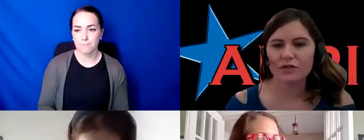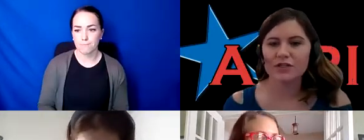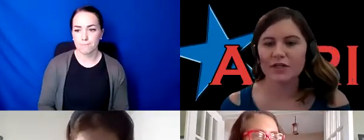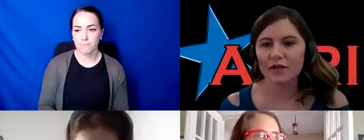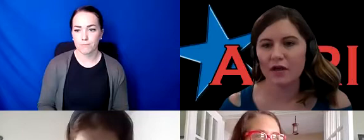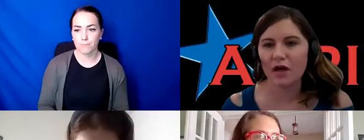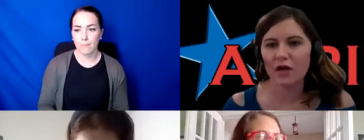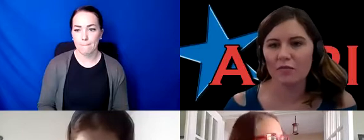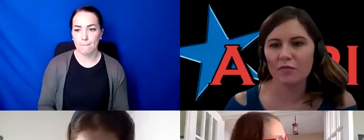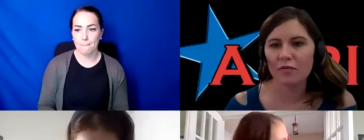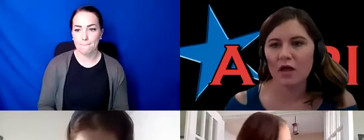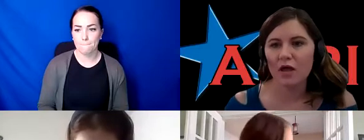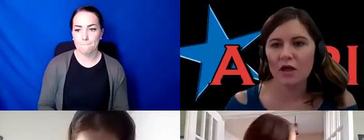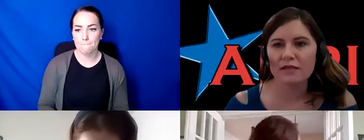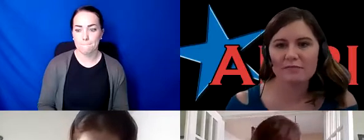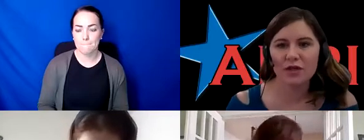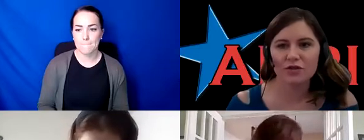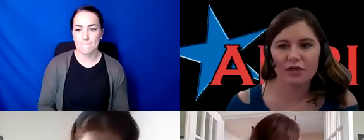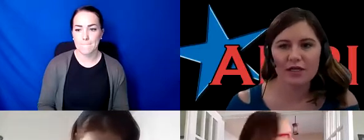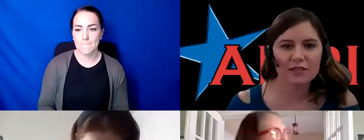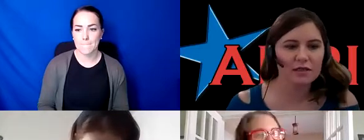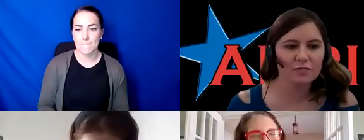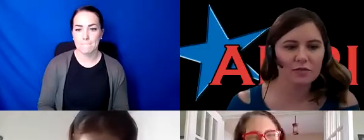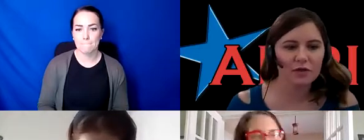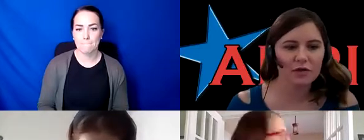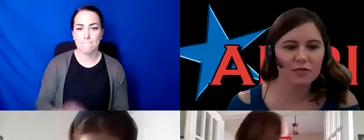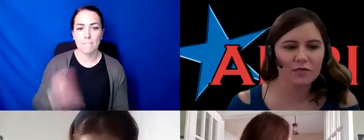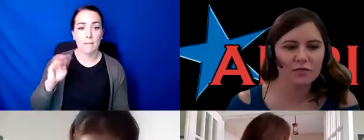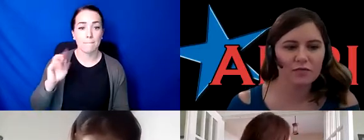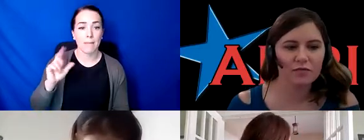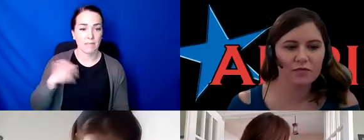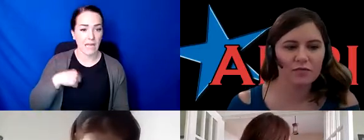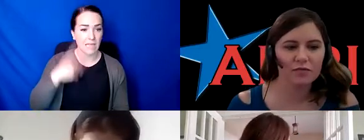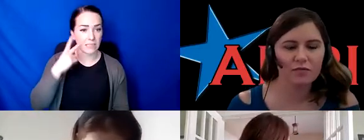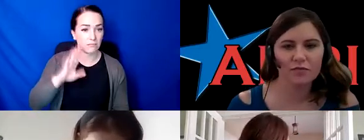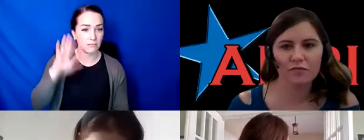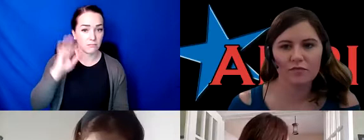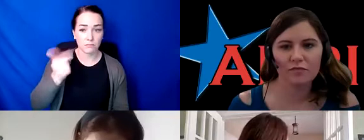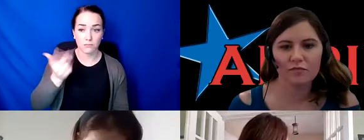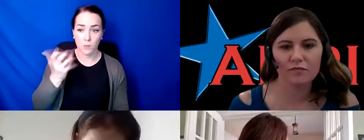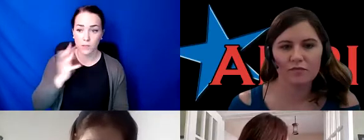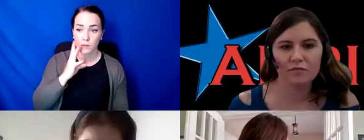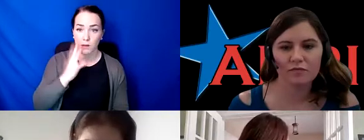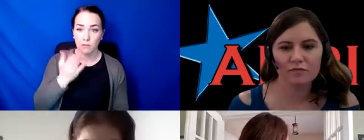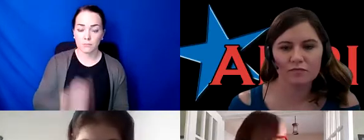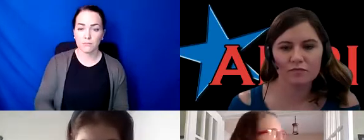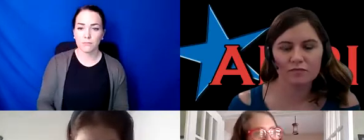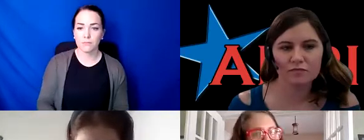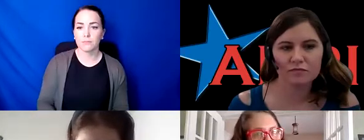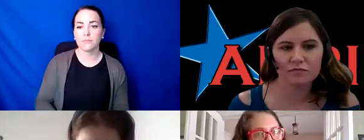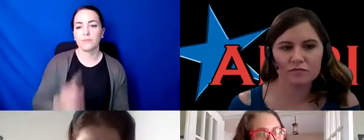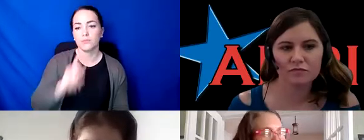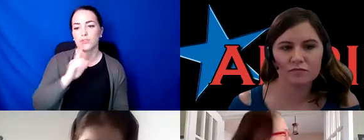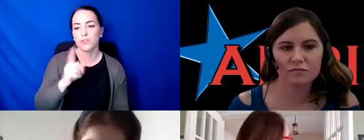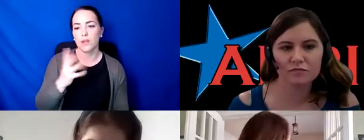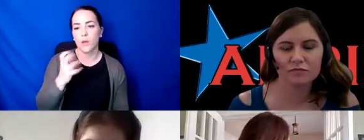Thank you for sharing. I see Mel's, your hand is up. Do you want to go? Sure. I just kind of wanted to bring